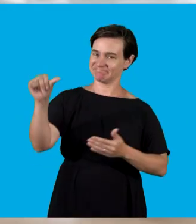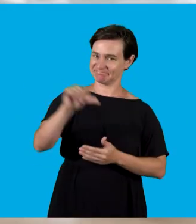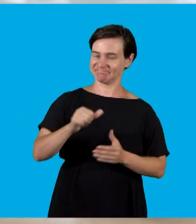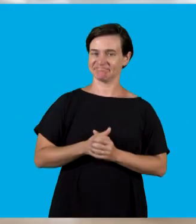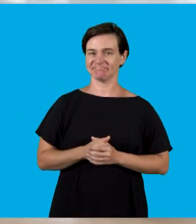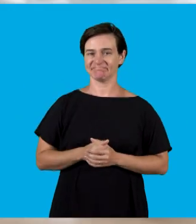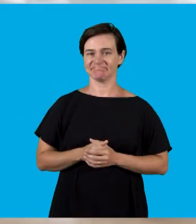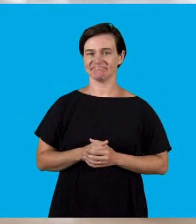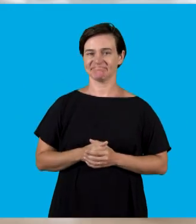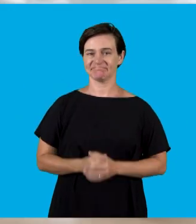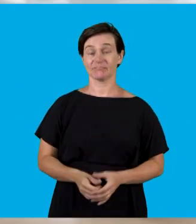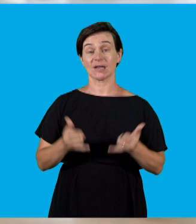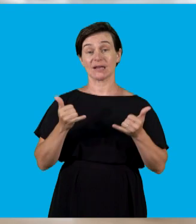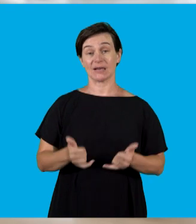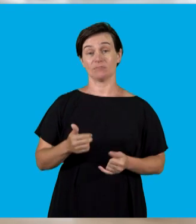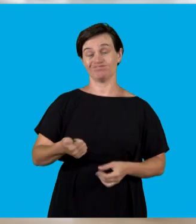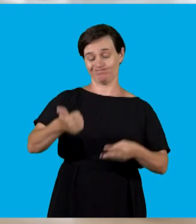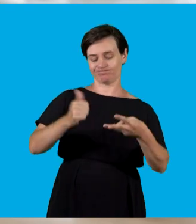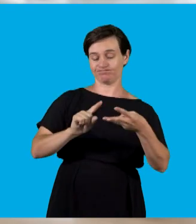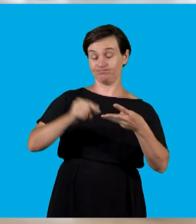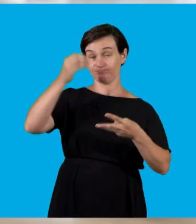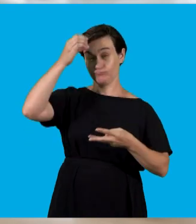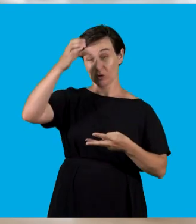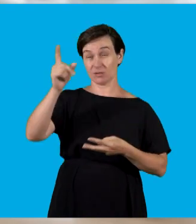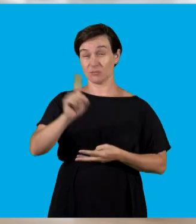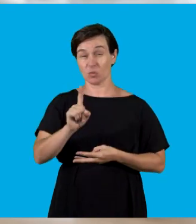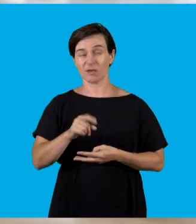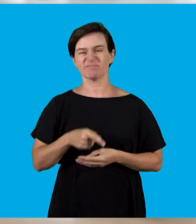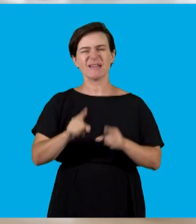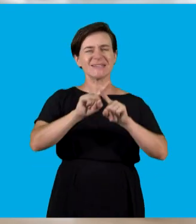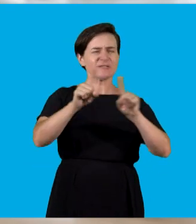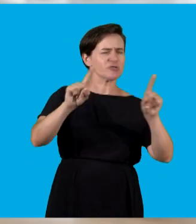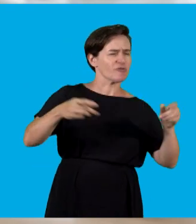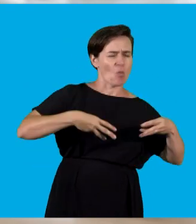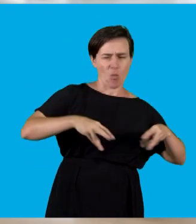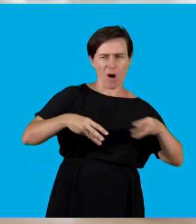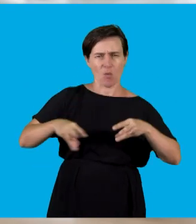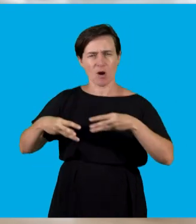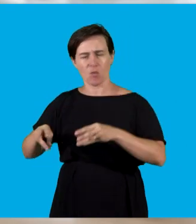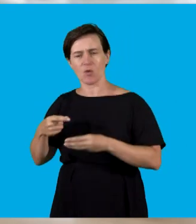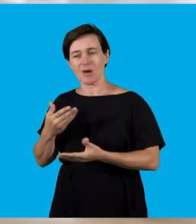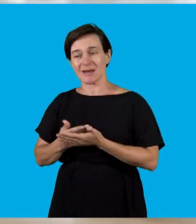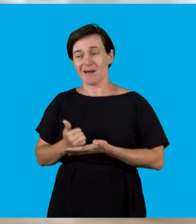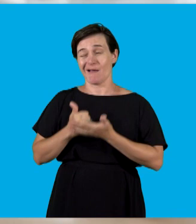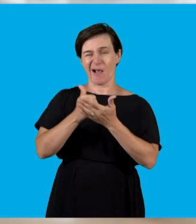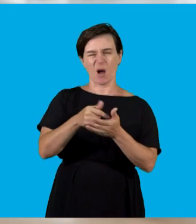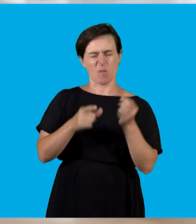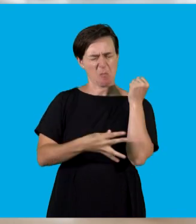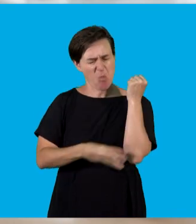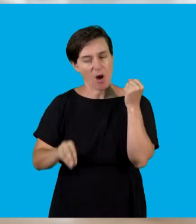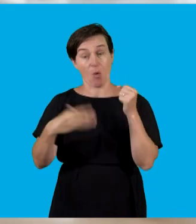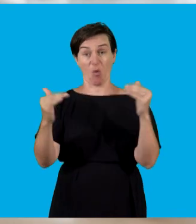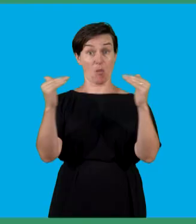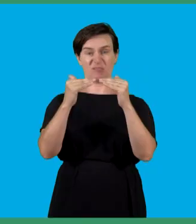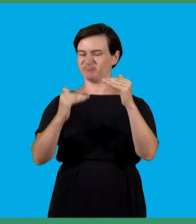Welcome back, grade 10s. Now let us look at our third concept for the lesson, which is initiatives to address inequality and